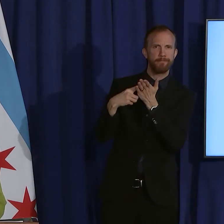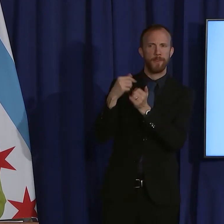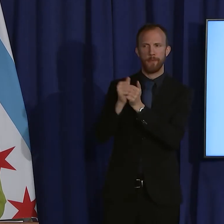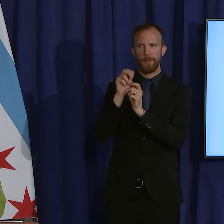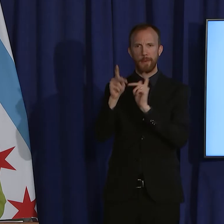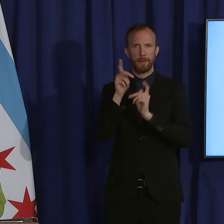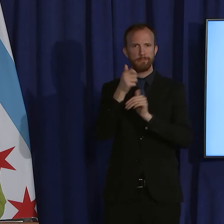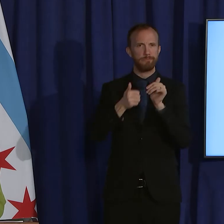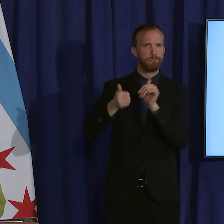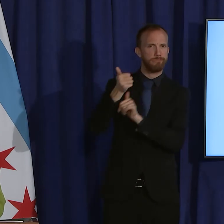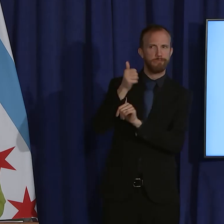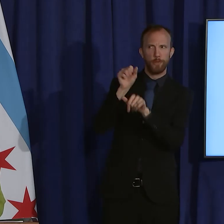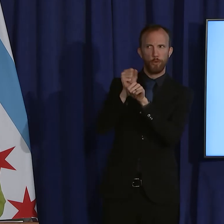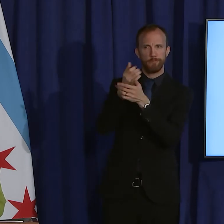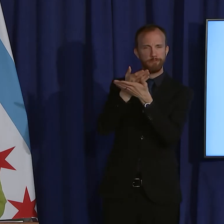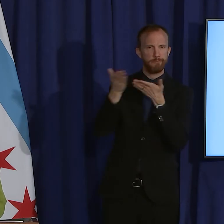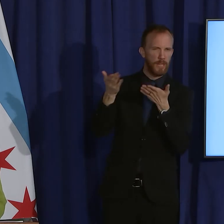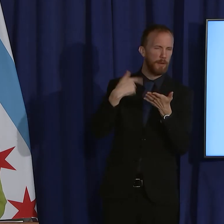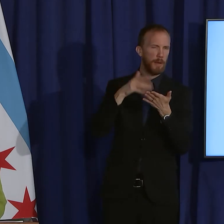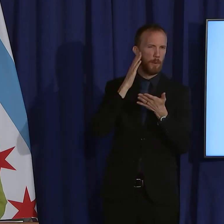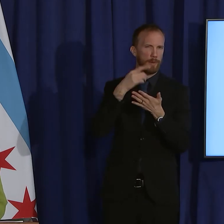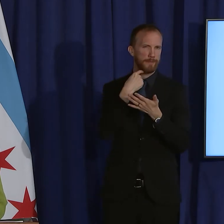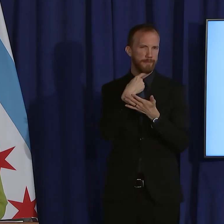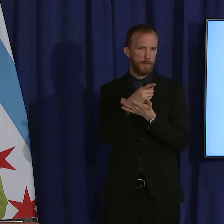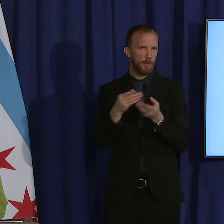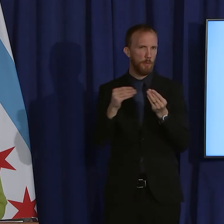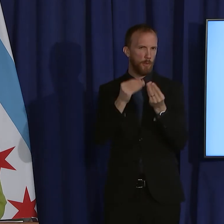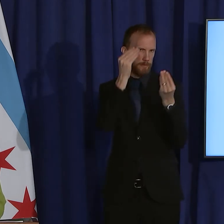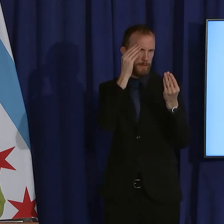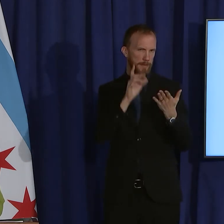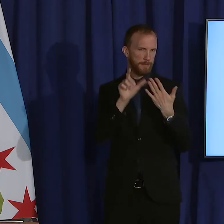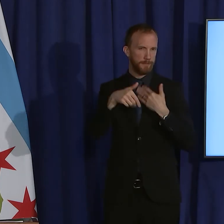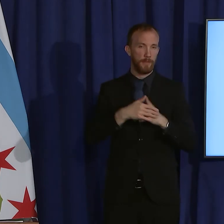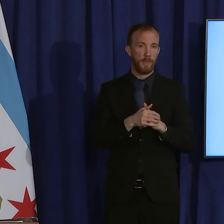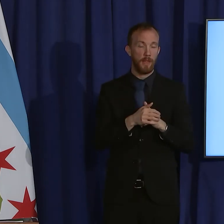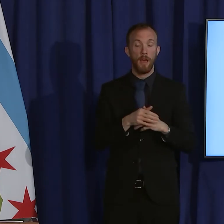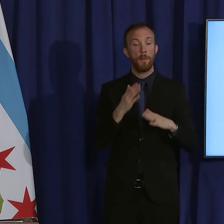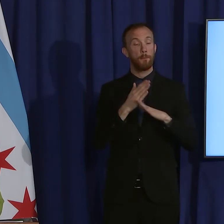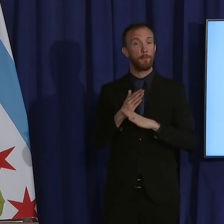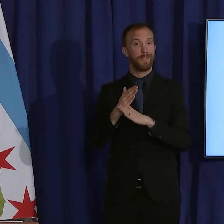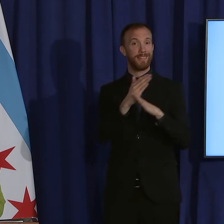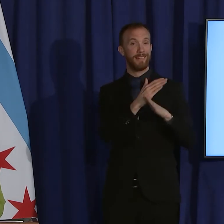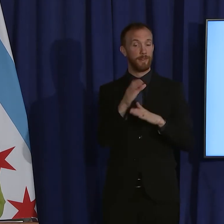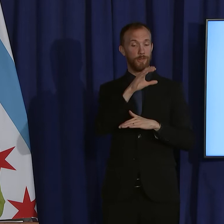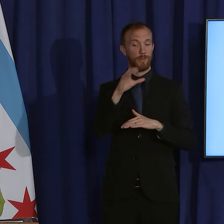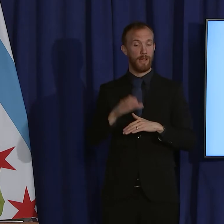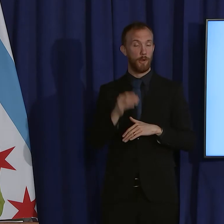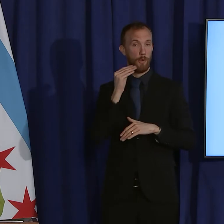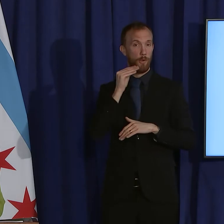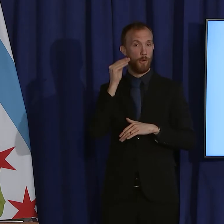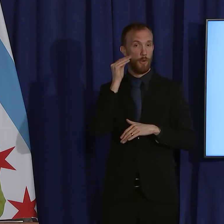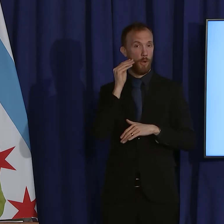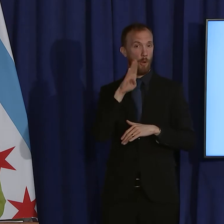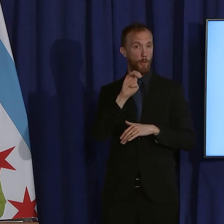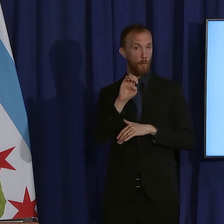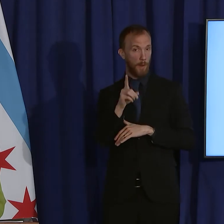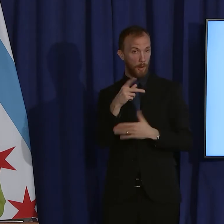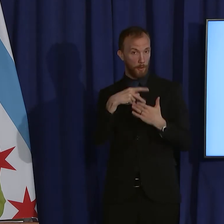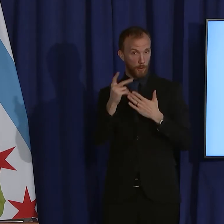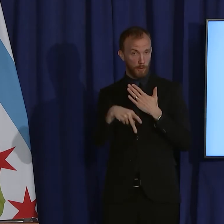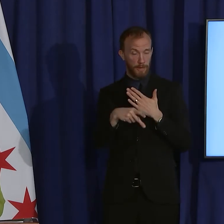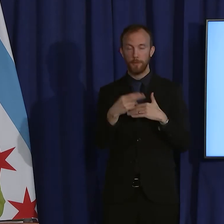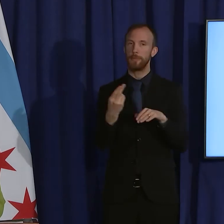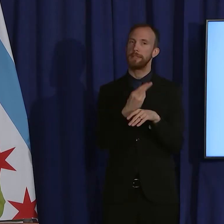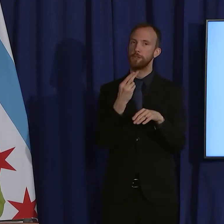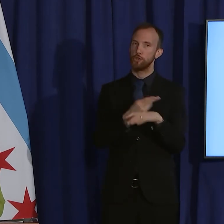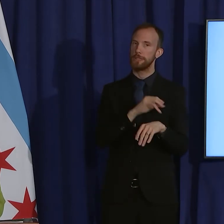for that group once we learn a little bit more. Our Protect Chicago Homebound program has been using the Johnson & Johnson vaccine. We have decided